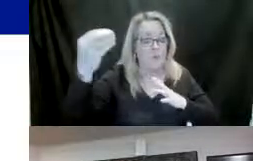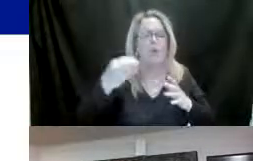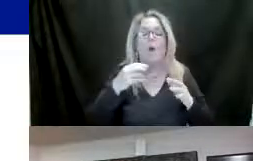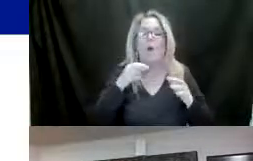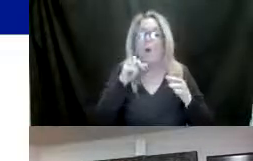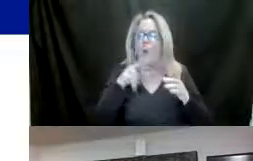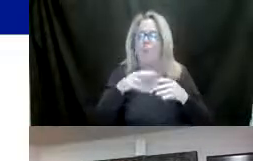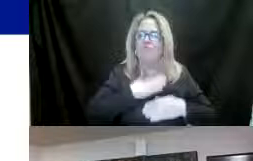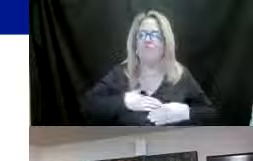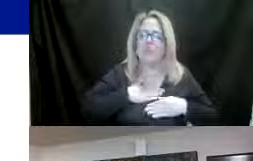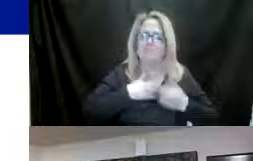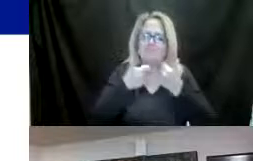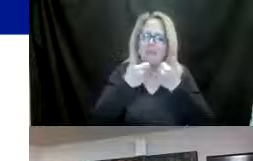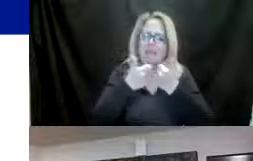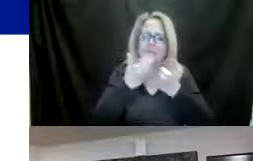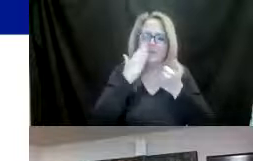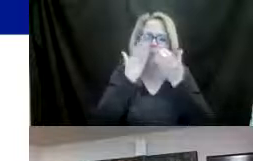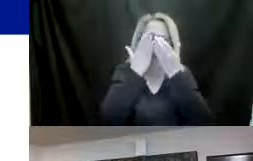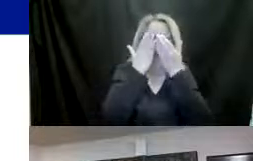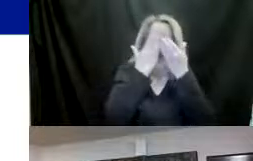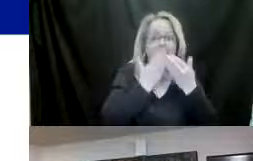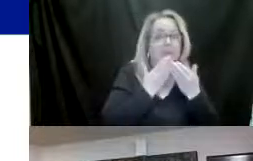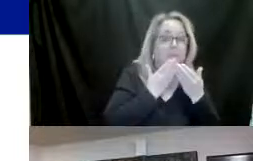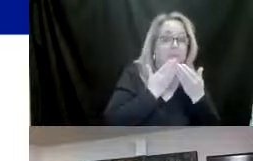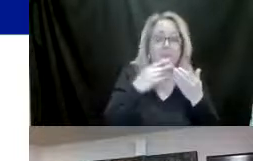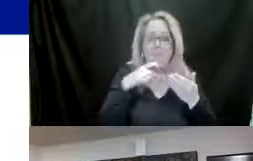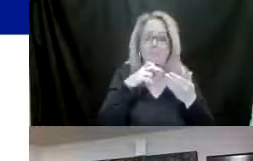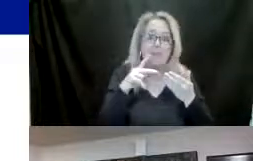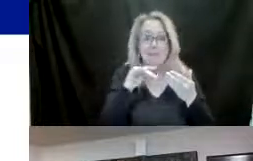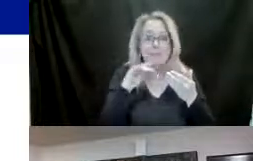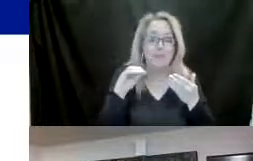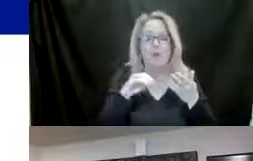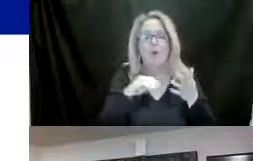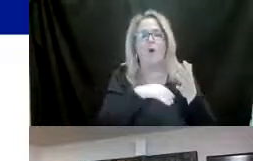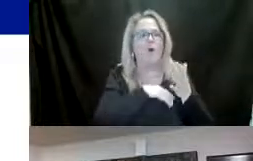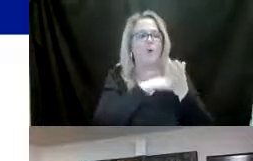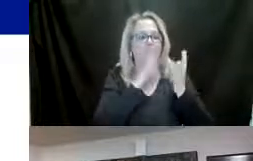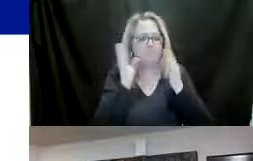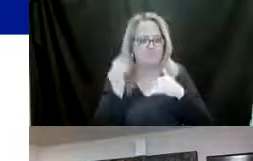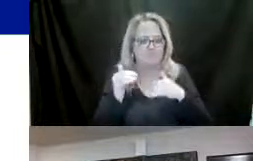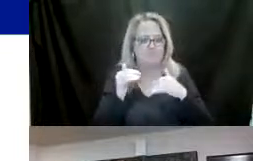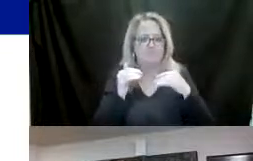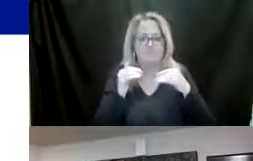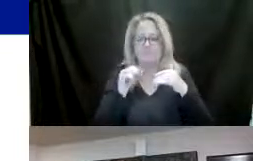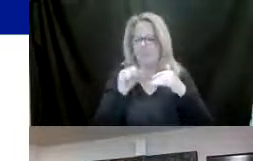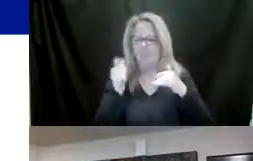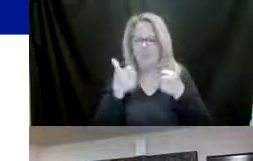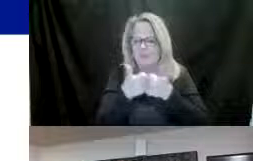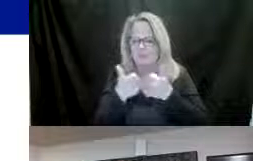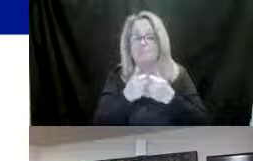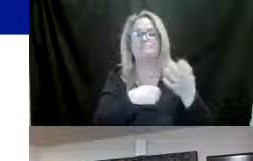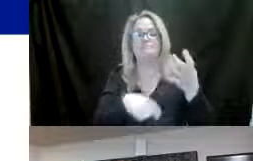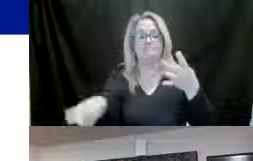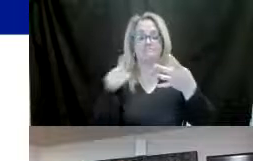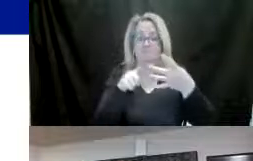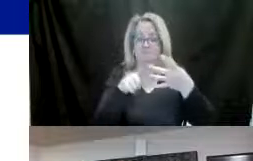like that is all part of this discover stage. The next one is communicators. And this is when kids start presenting